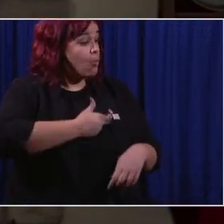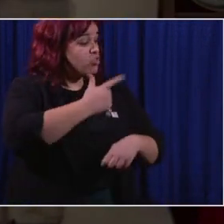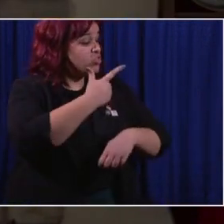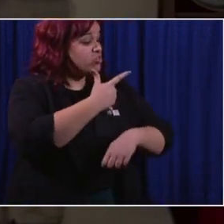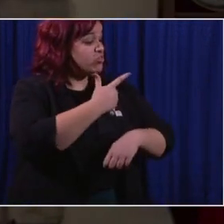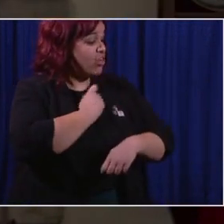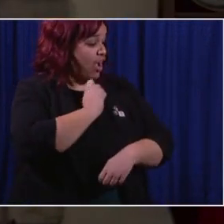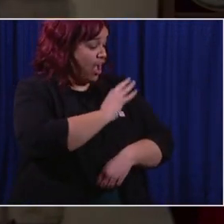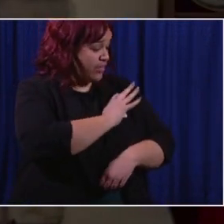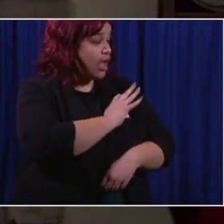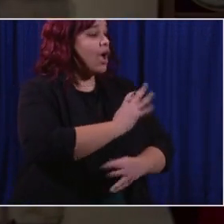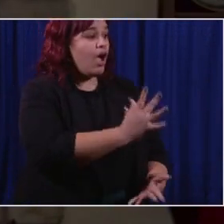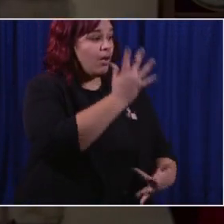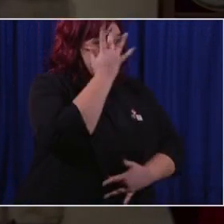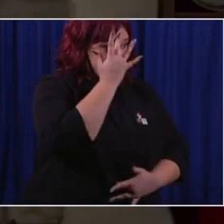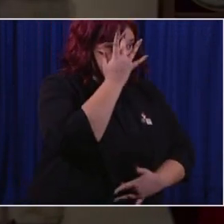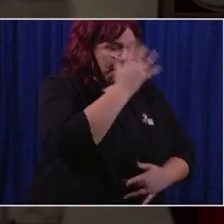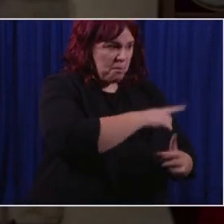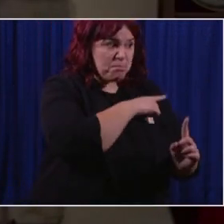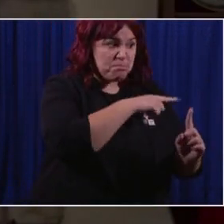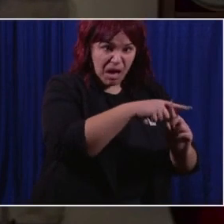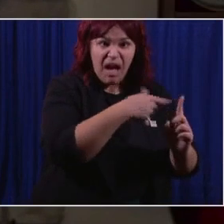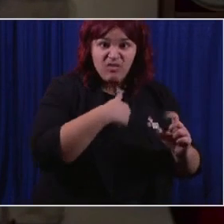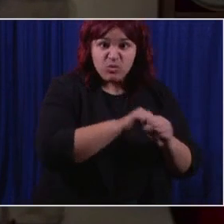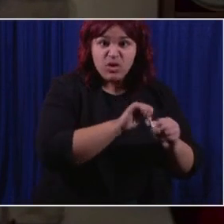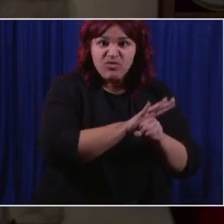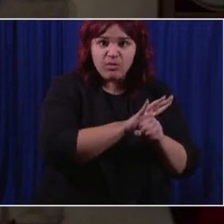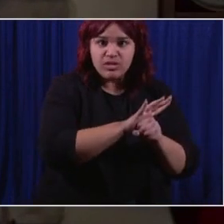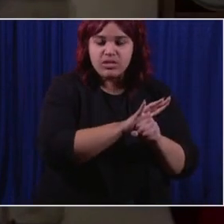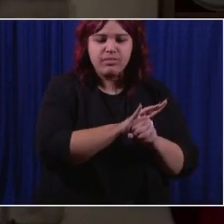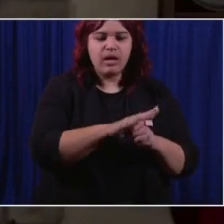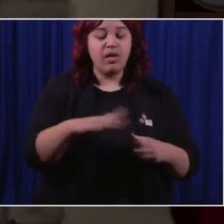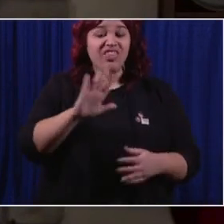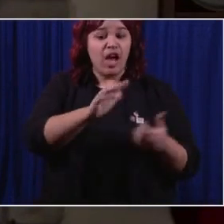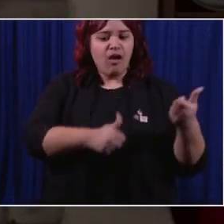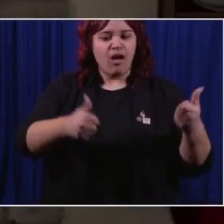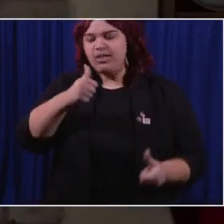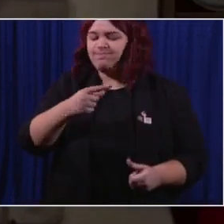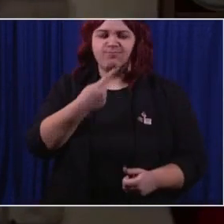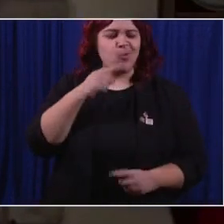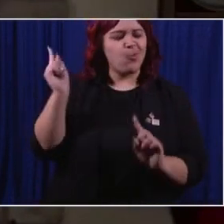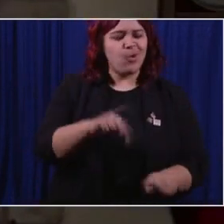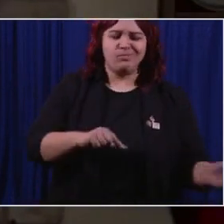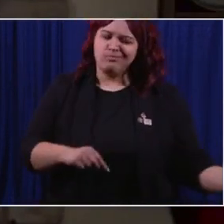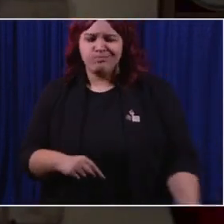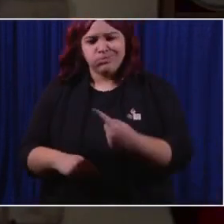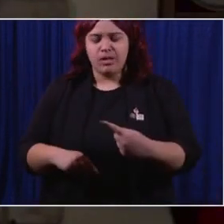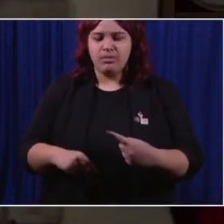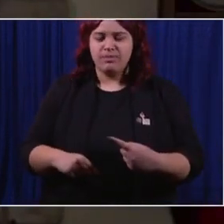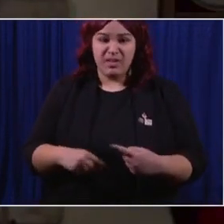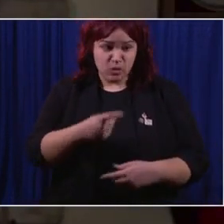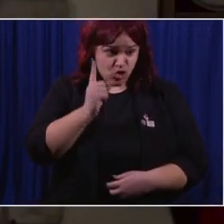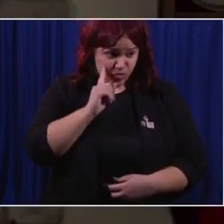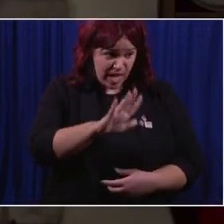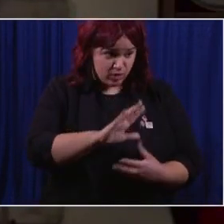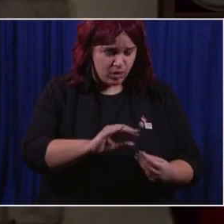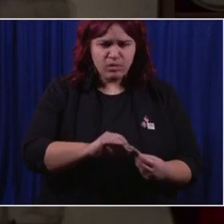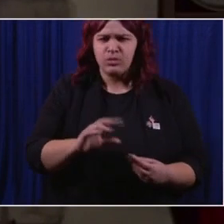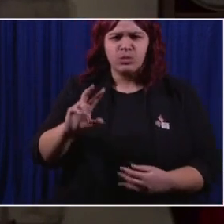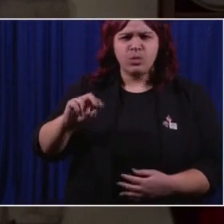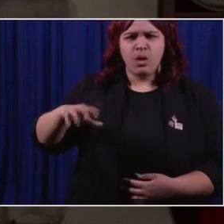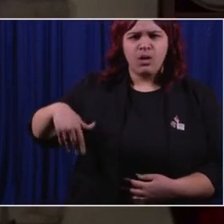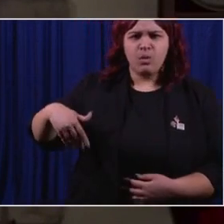needed to come into work anyway. And I wanted to ask if you'd heard anything about that. No, I don't know anything about that.